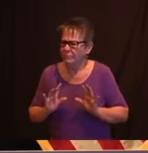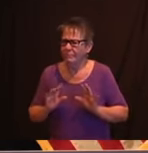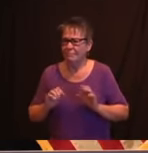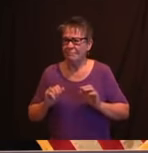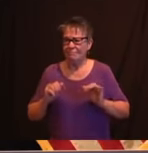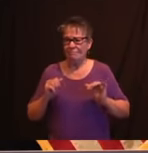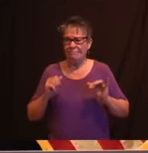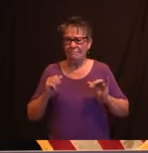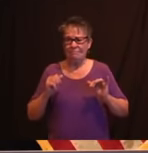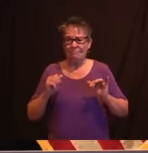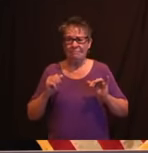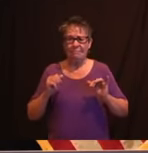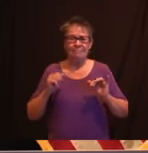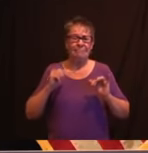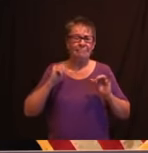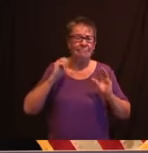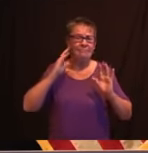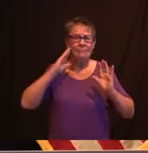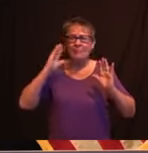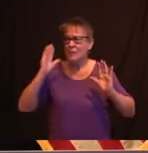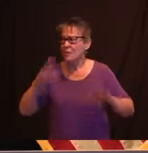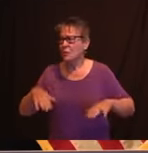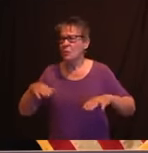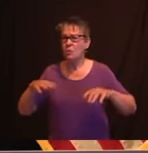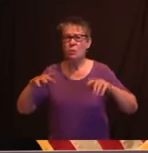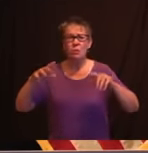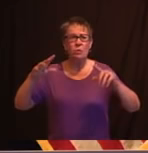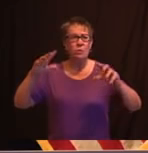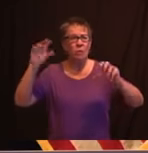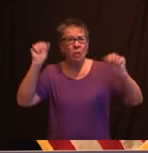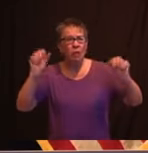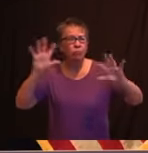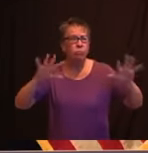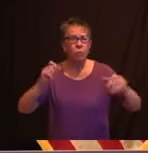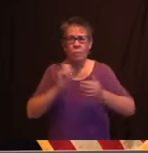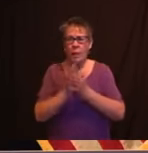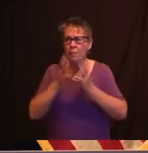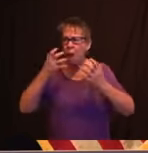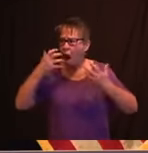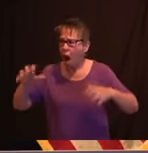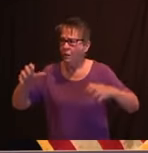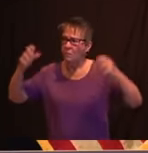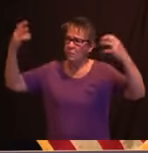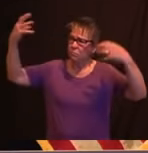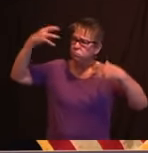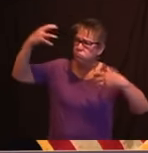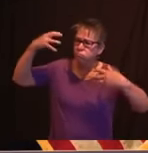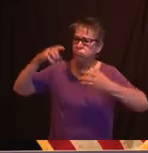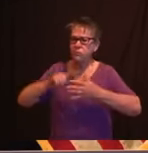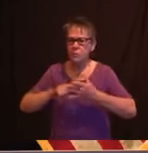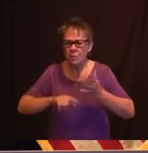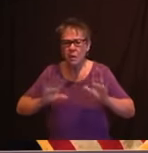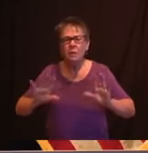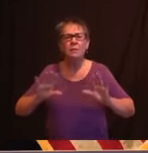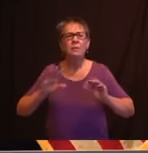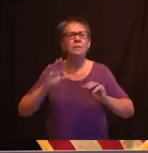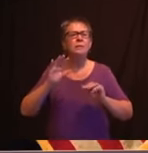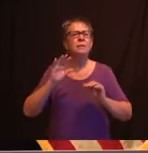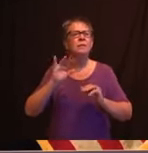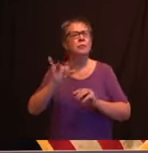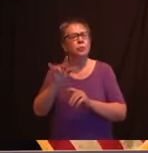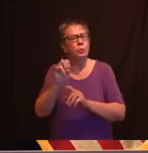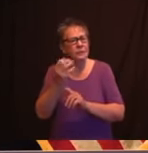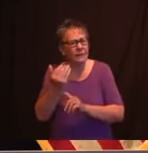I just would ask everyone, I know Pat and the whole team here joins me in asking for folks to continue to be as responsible as you've